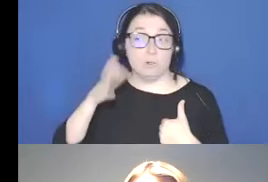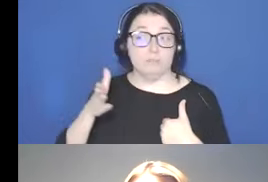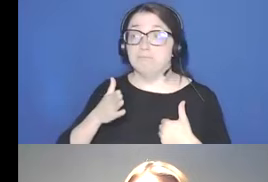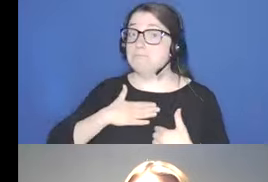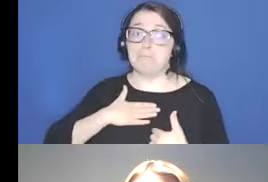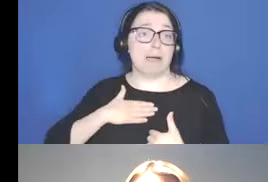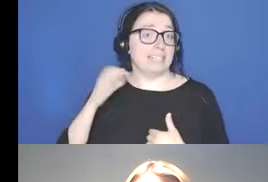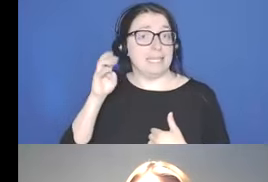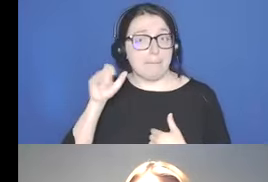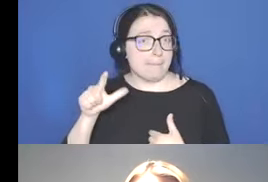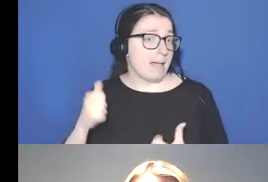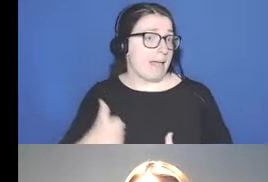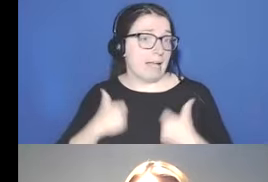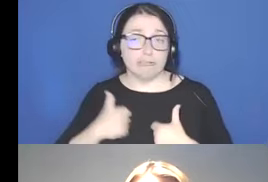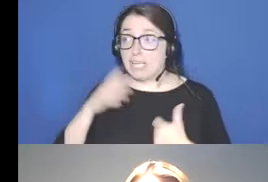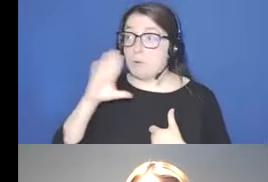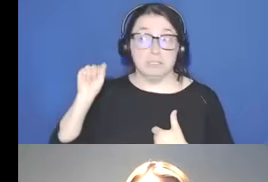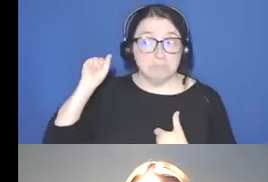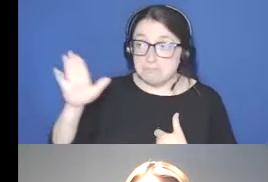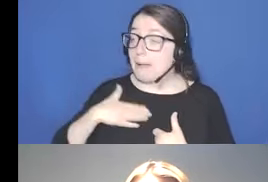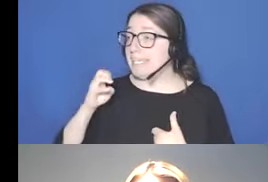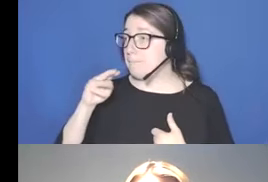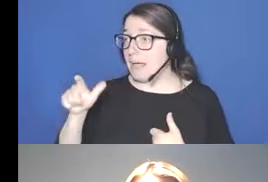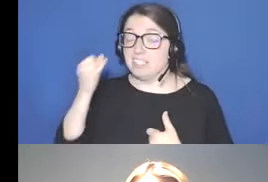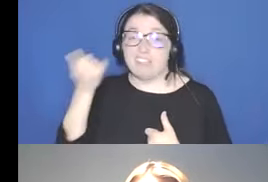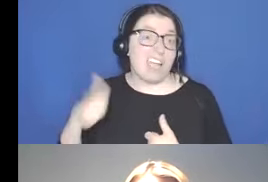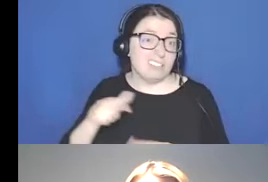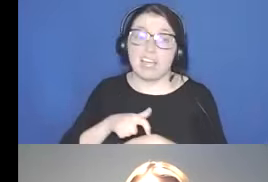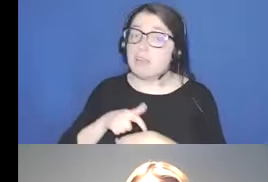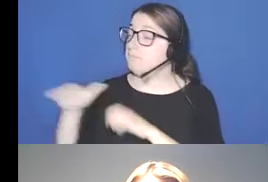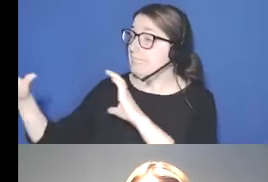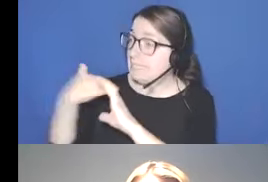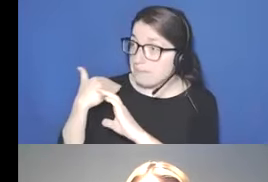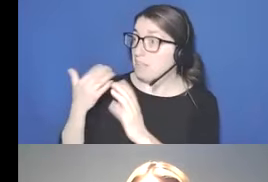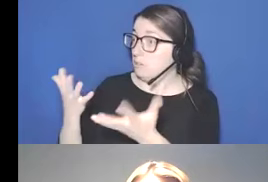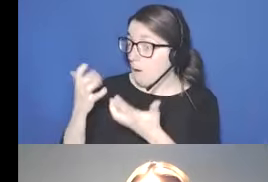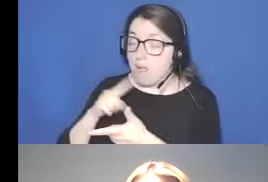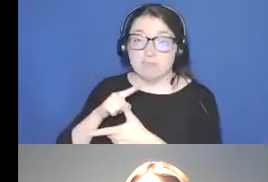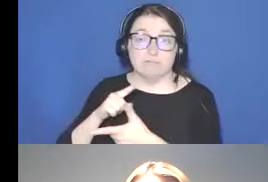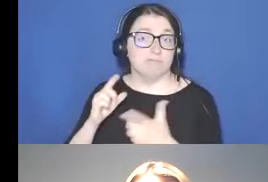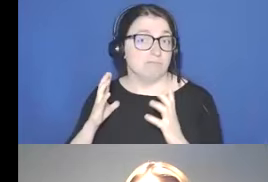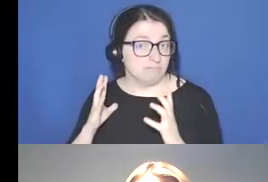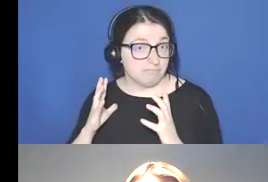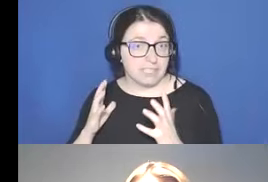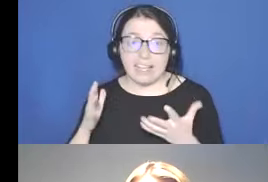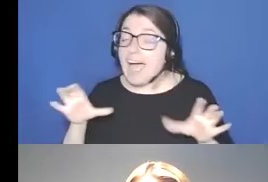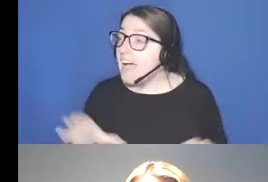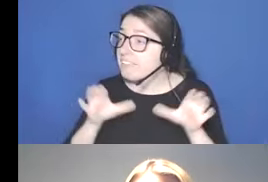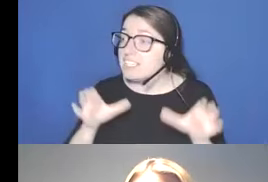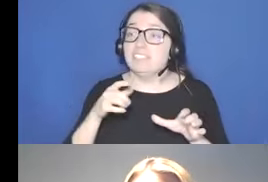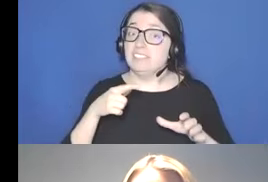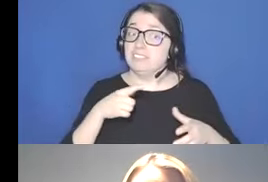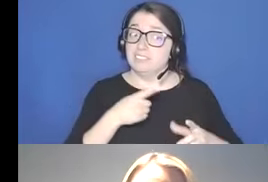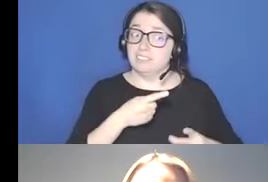email address. Hey, here's my email. If you want to email me any kind of activities that we can do at home where I can help prep him